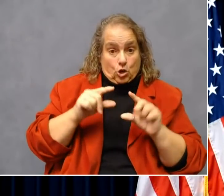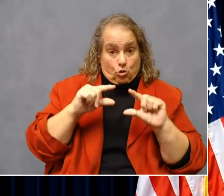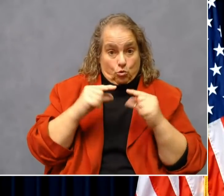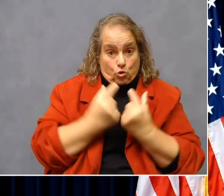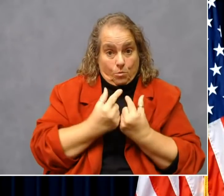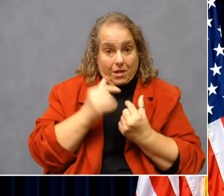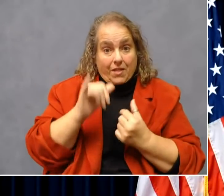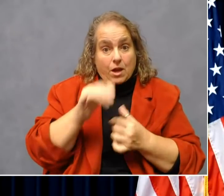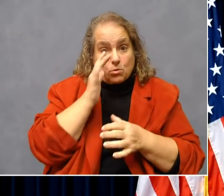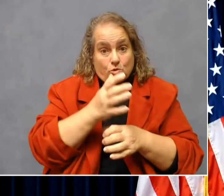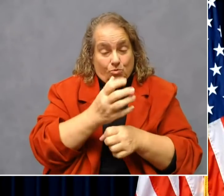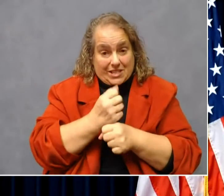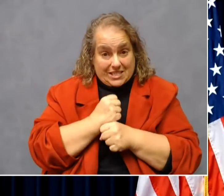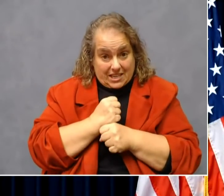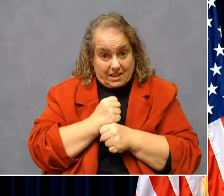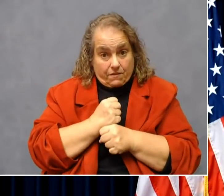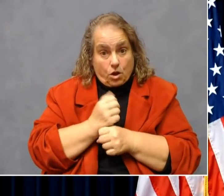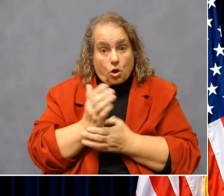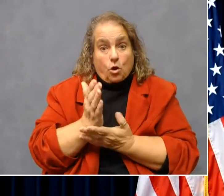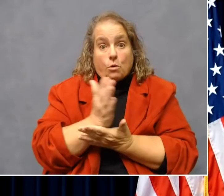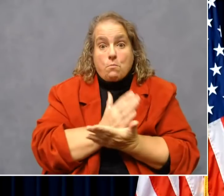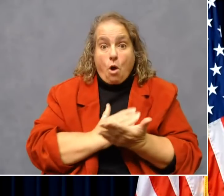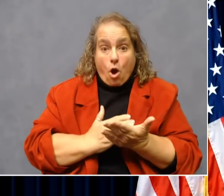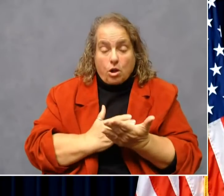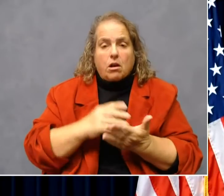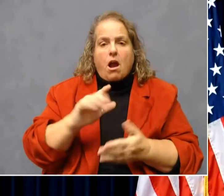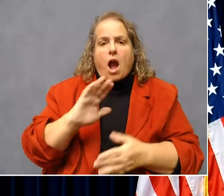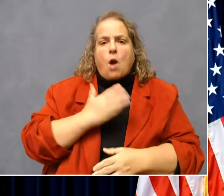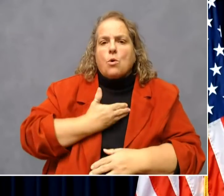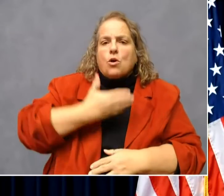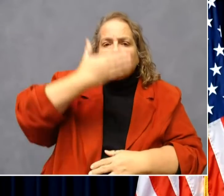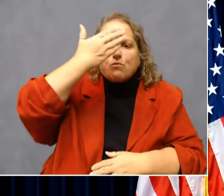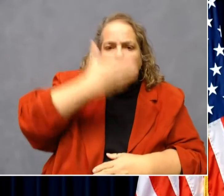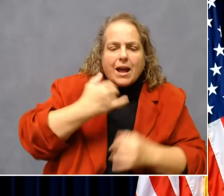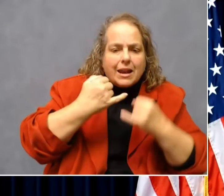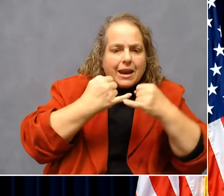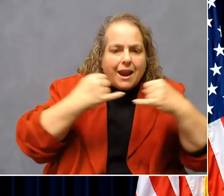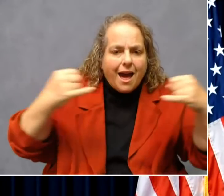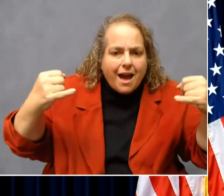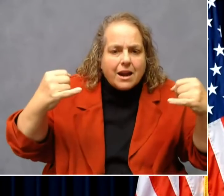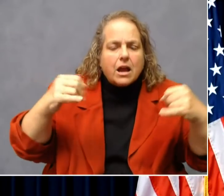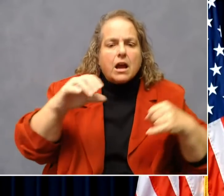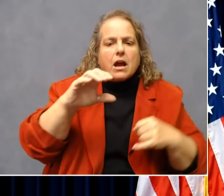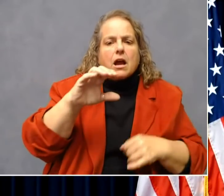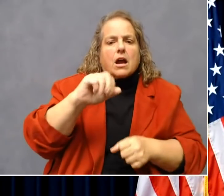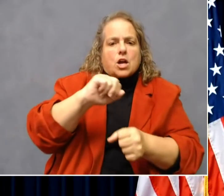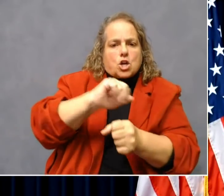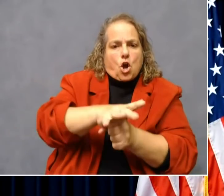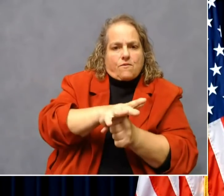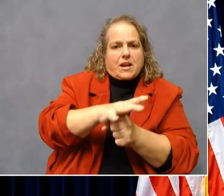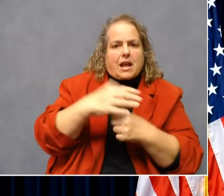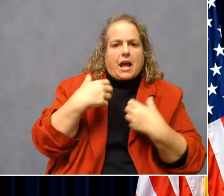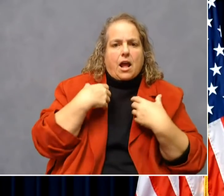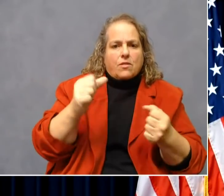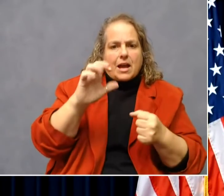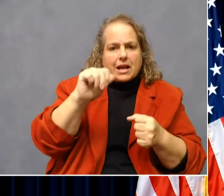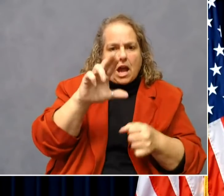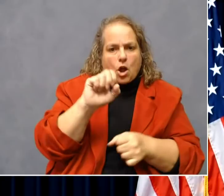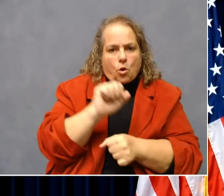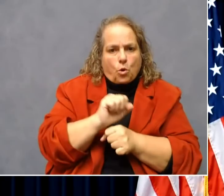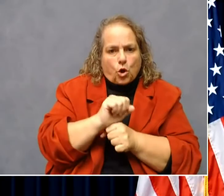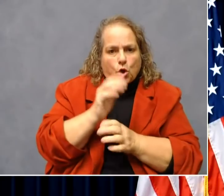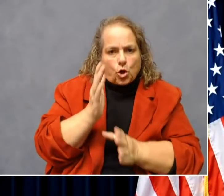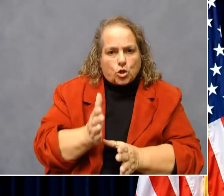initial allocation are our frontline COVID healthcare workers. This program, as opposed to the